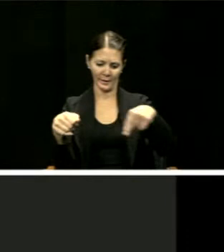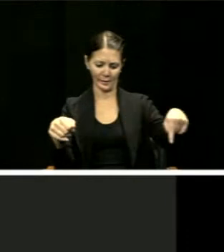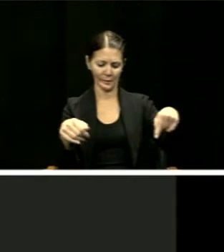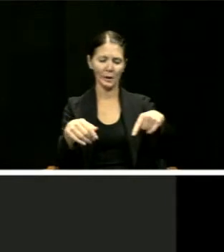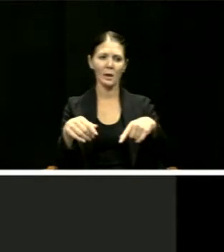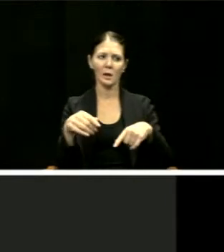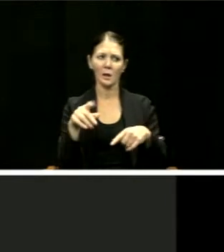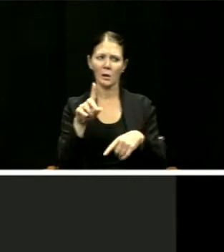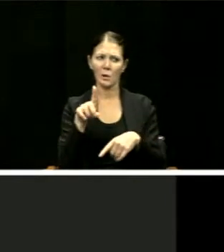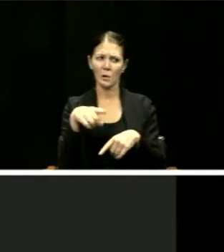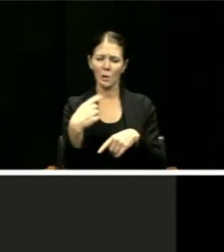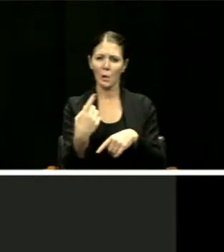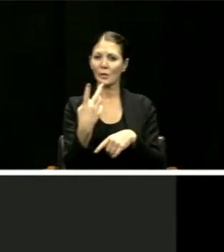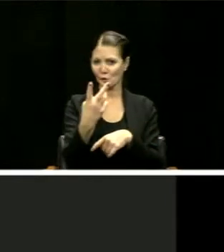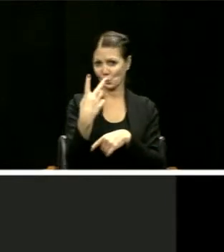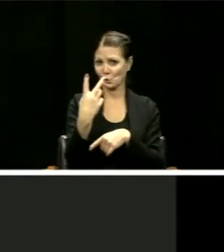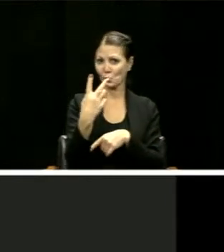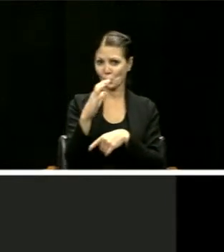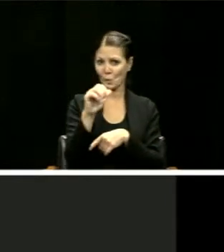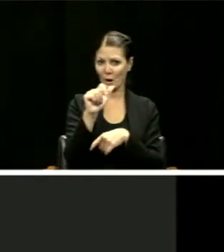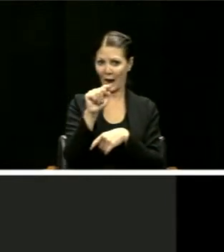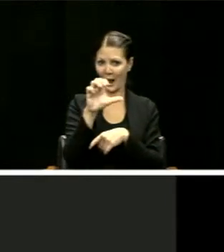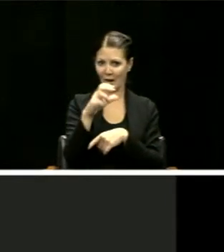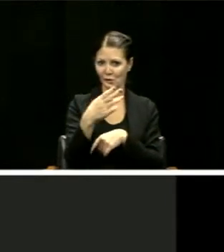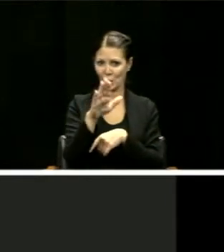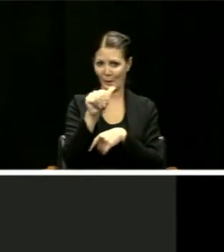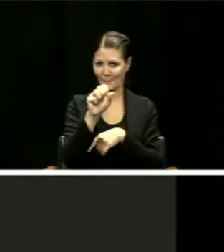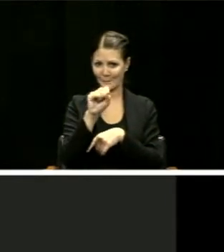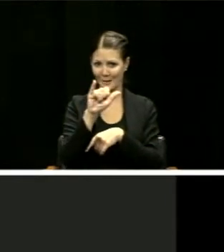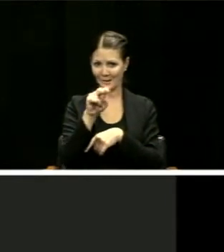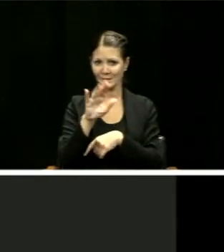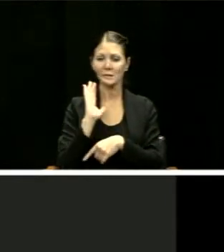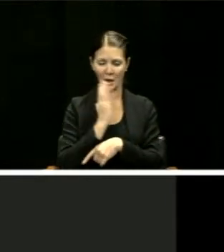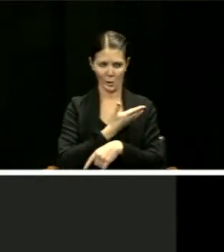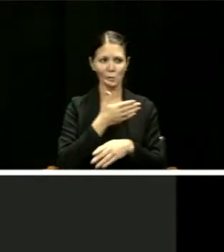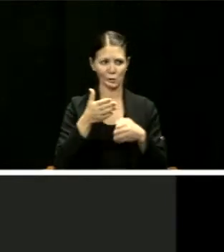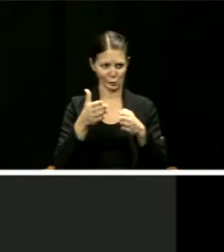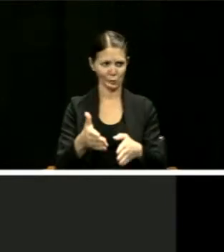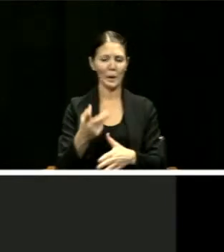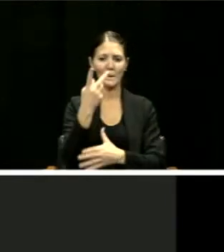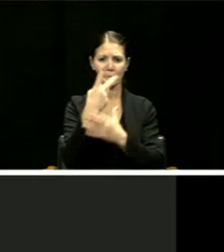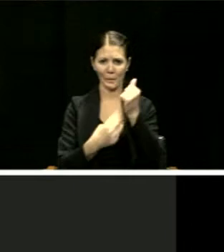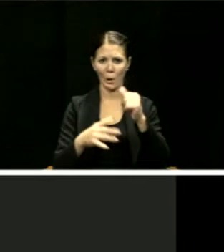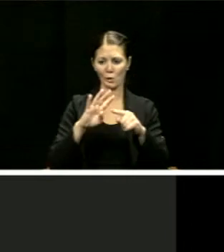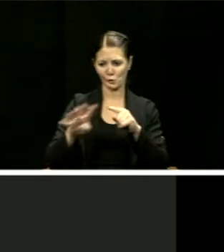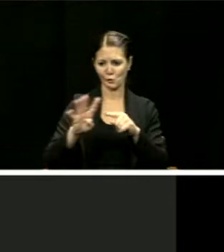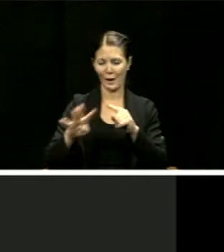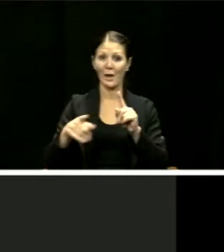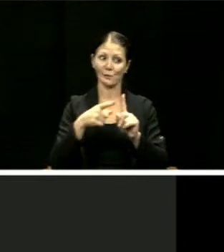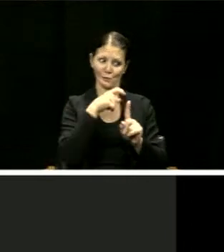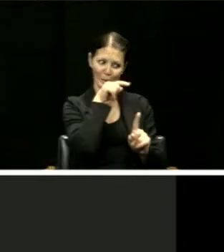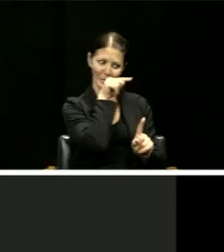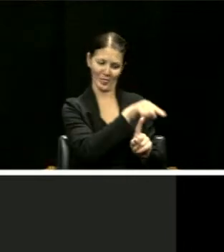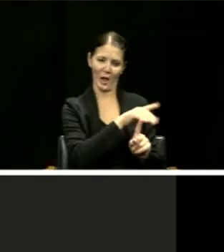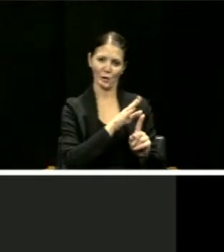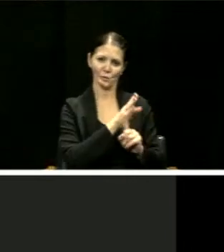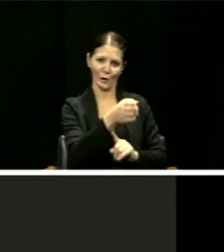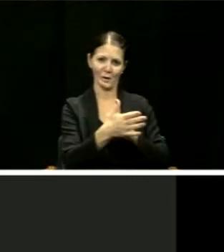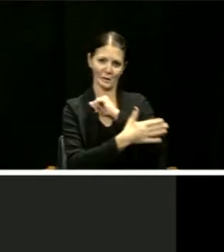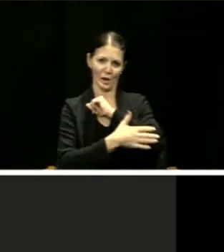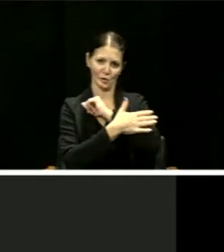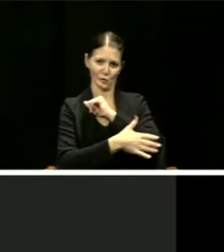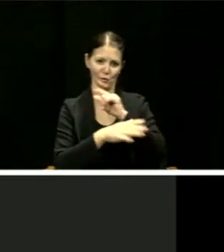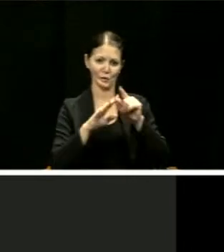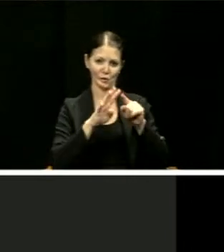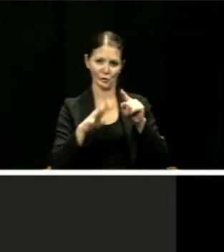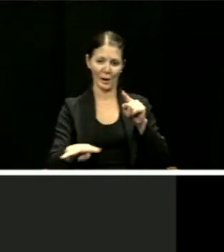are only 2 catch basins on our street, and they both drain through the cross-country drain, and we're right at the